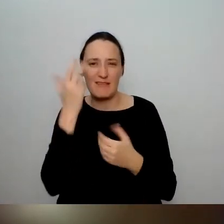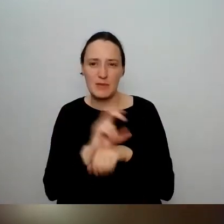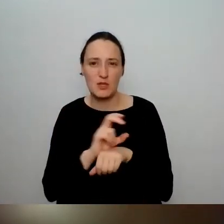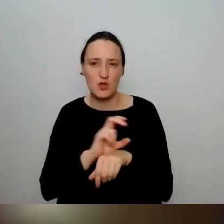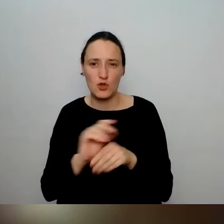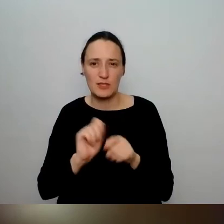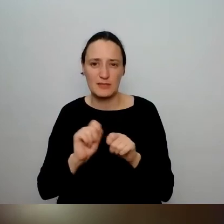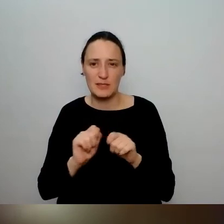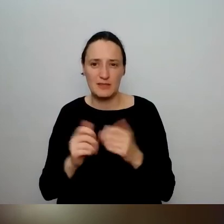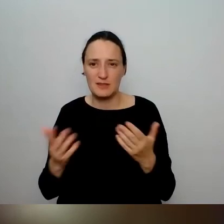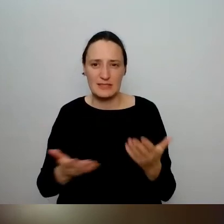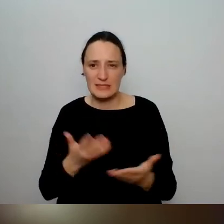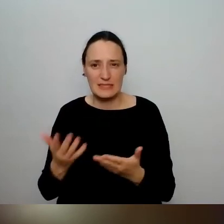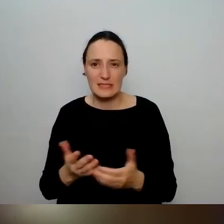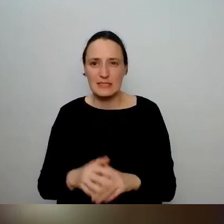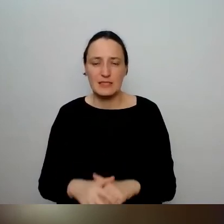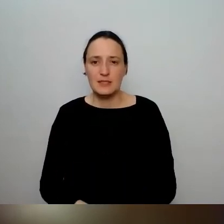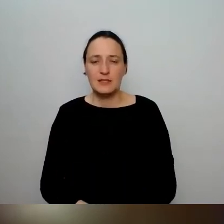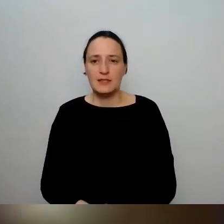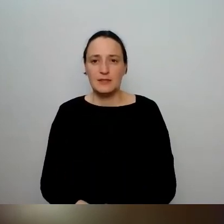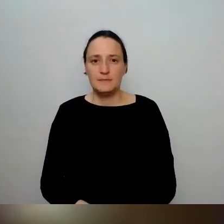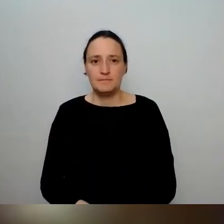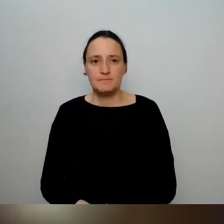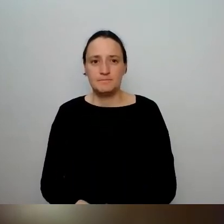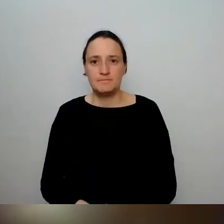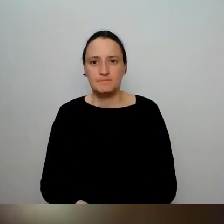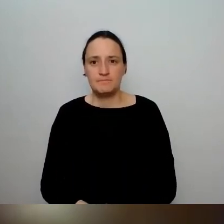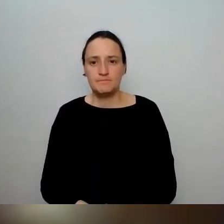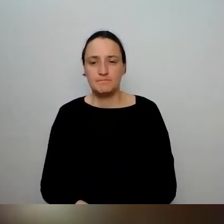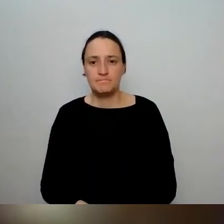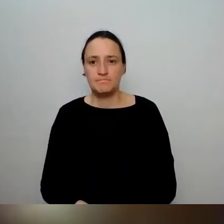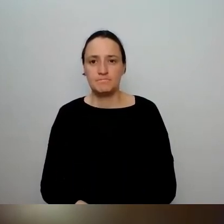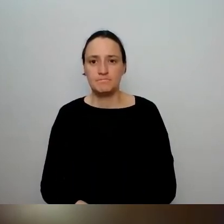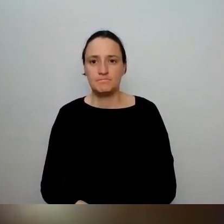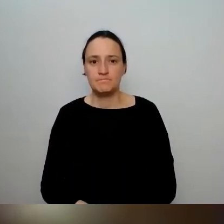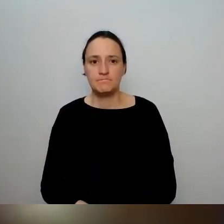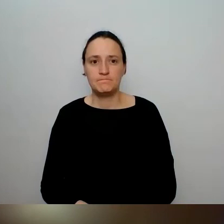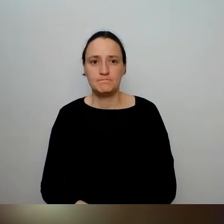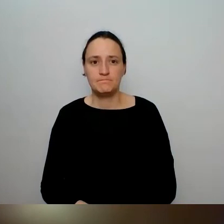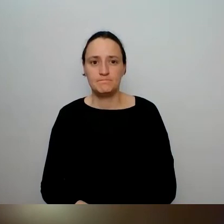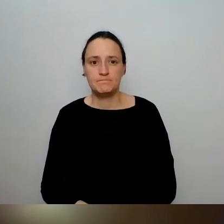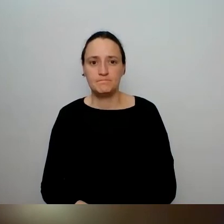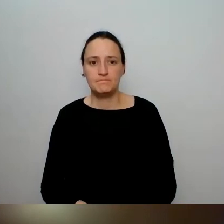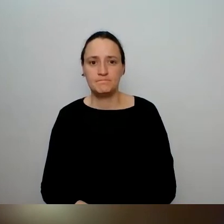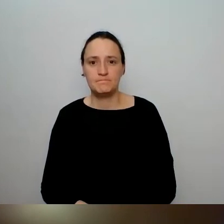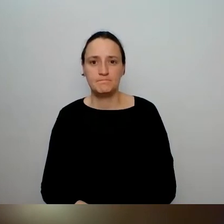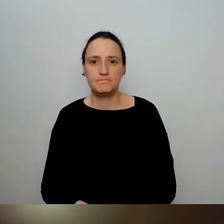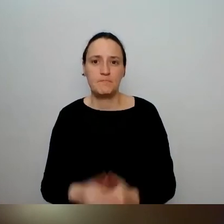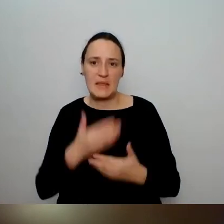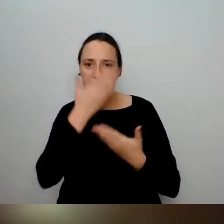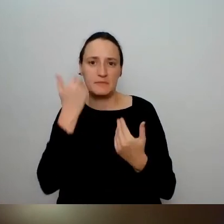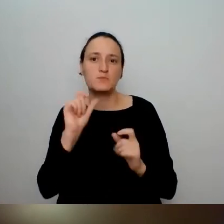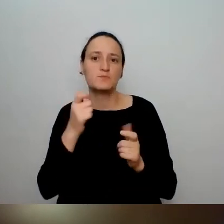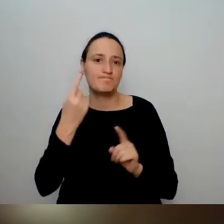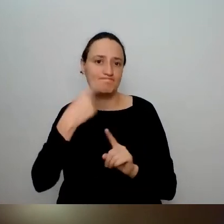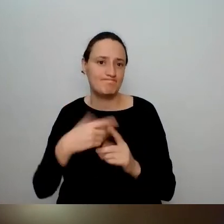or measurements myself, really. So those basic